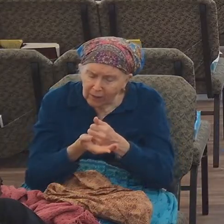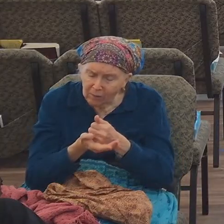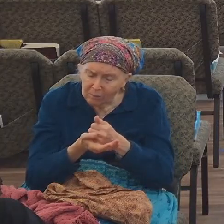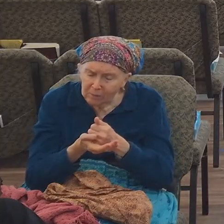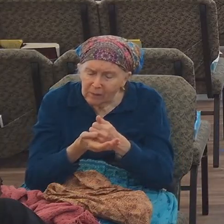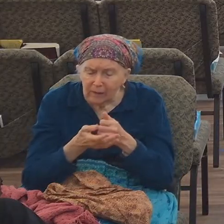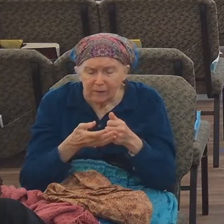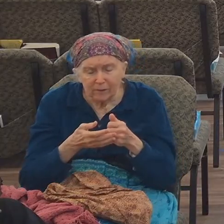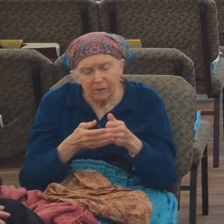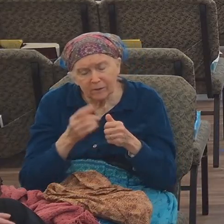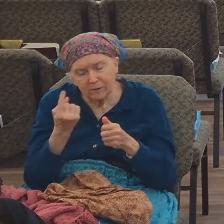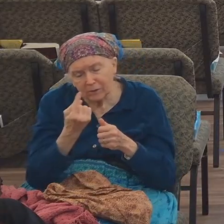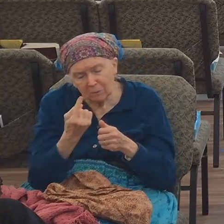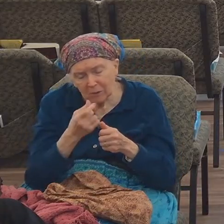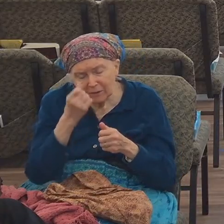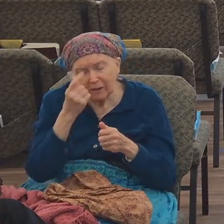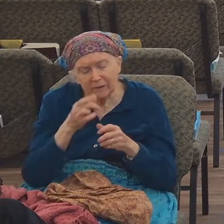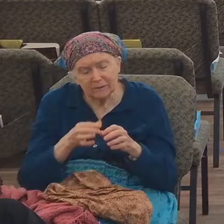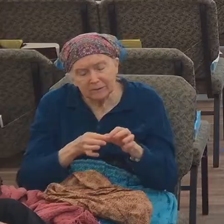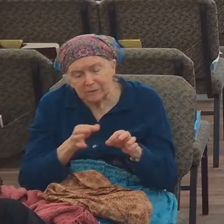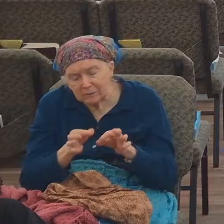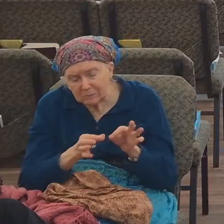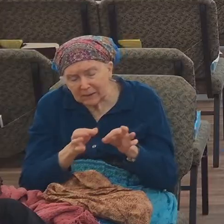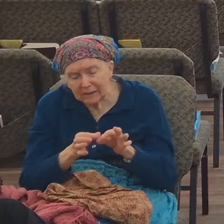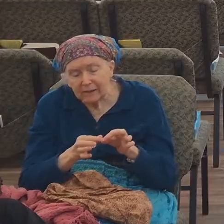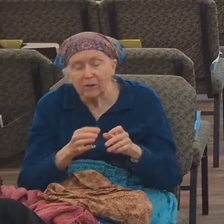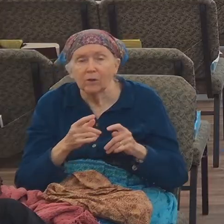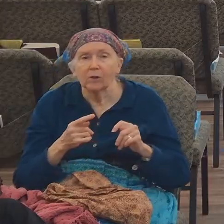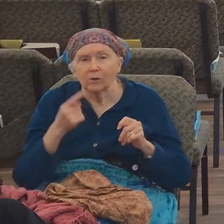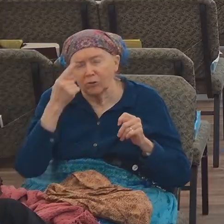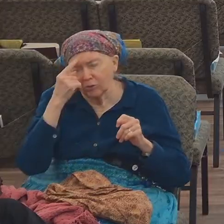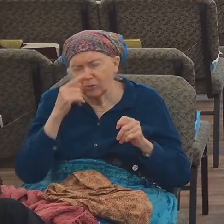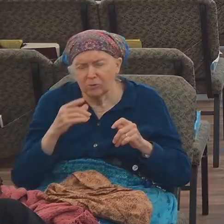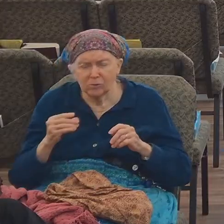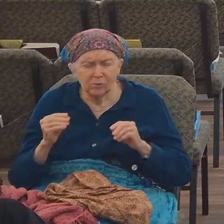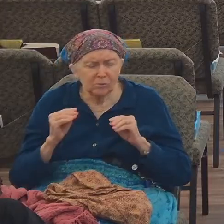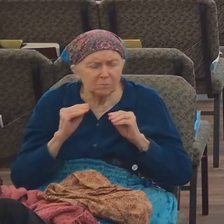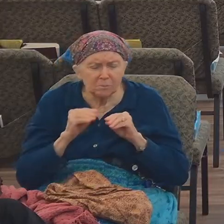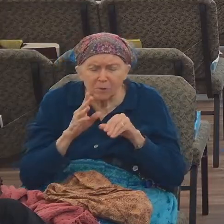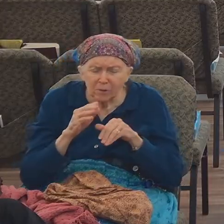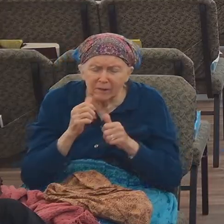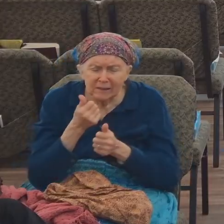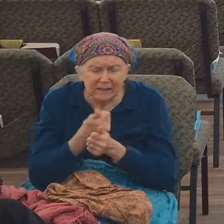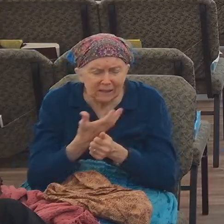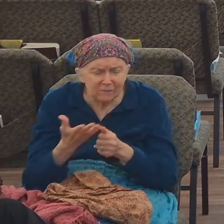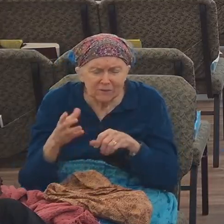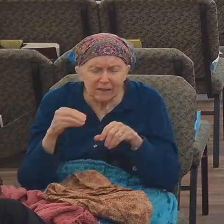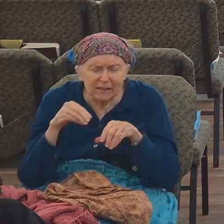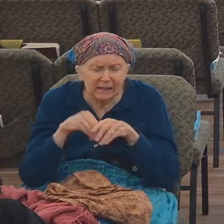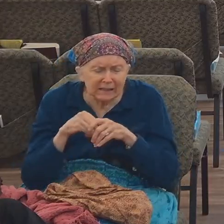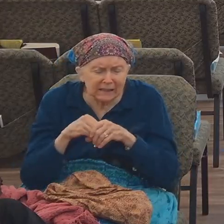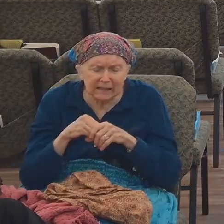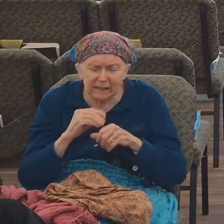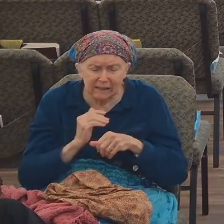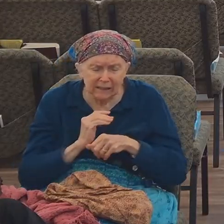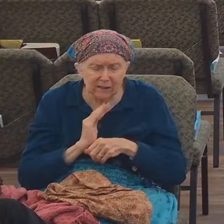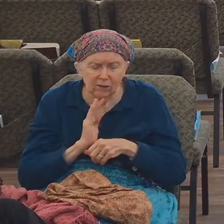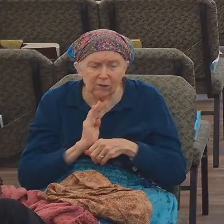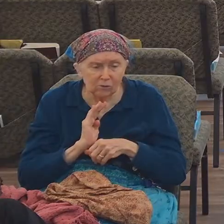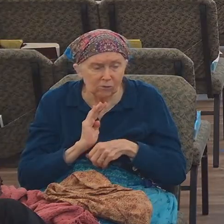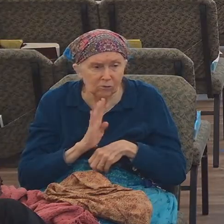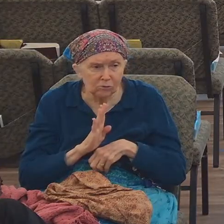somehow, like, metaphysically infuse the thing inside of them, but you can't. You just really want them to get it.